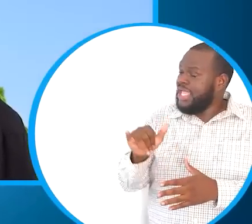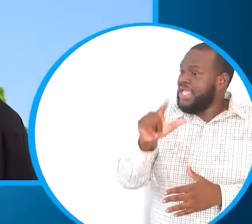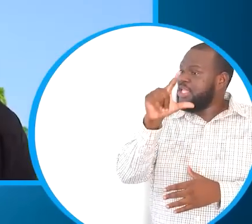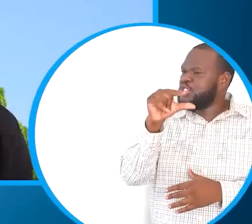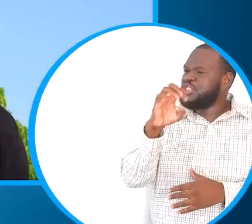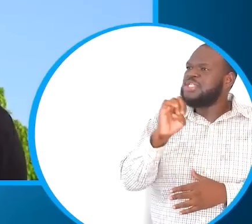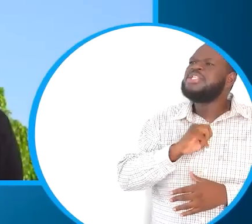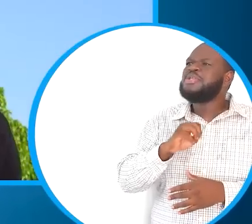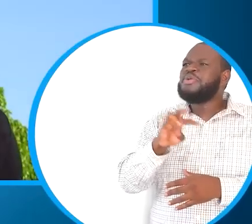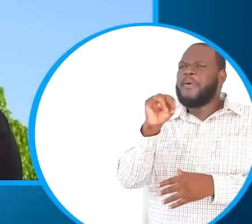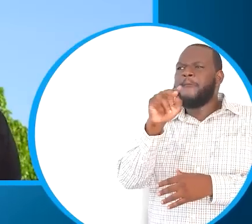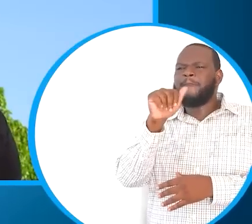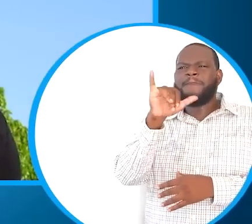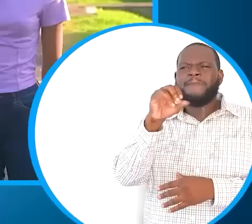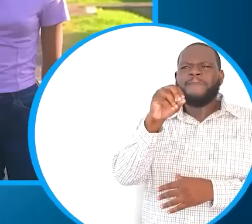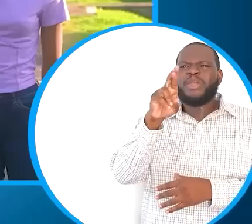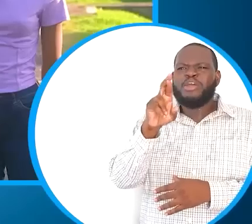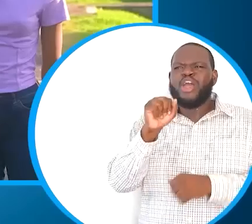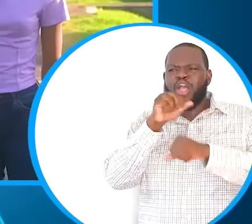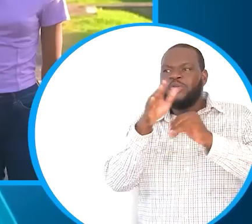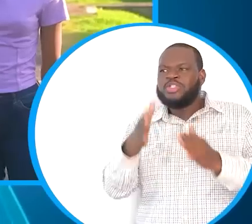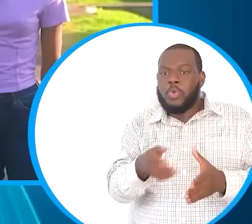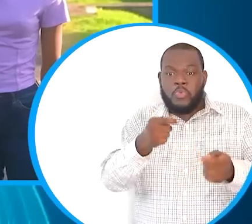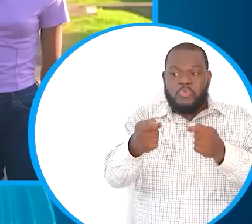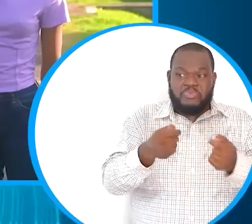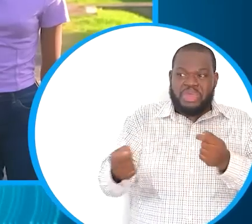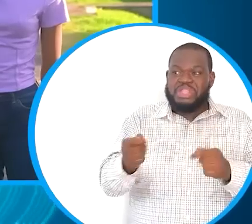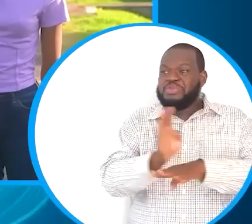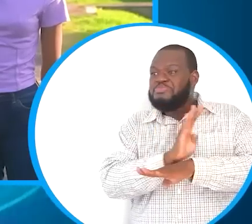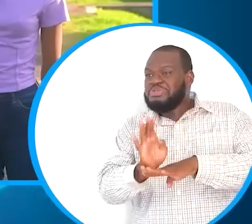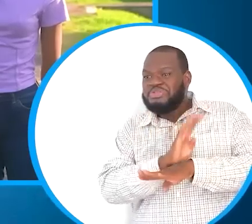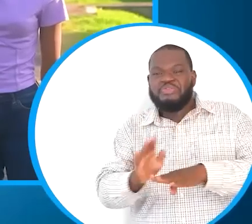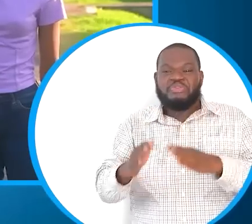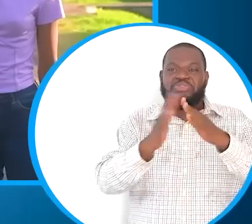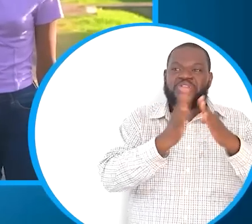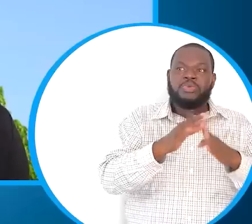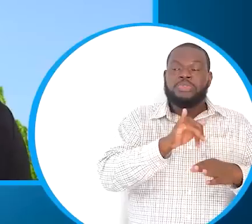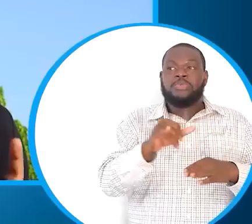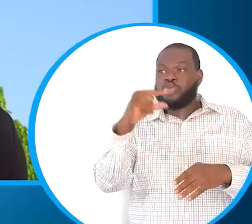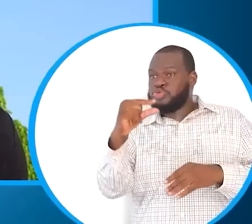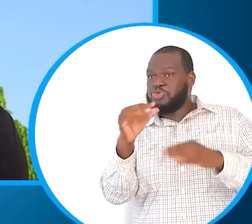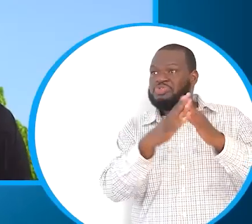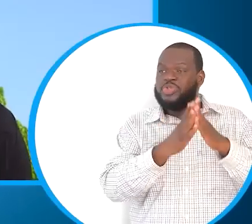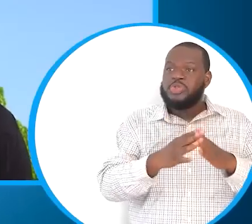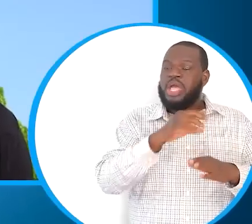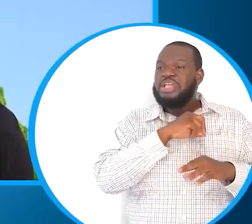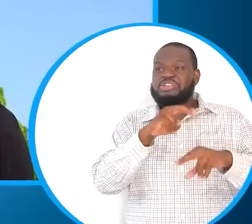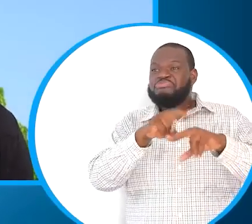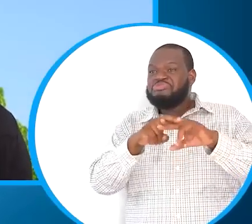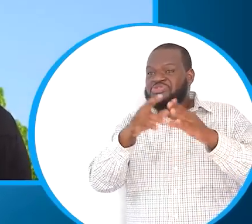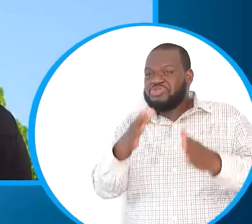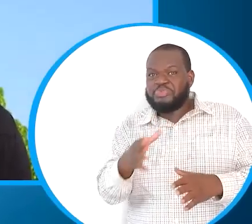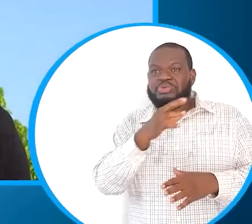government refers to the mayor and councillors who manage the affairs of our towns, like Georgetown, and the chairman